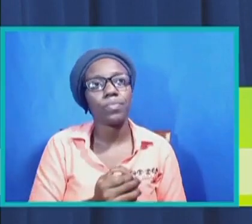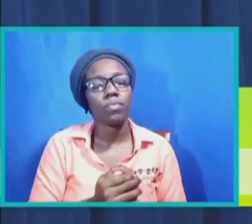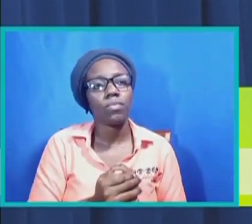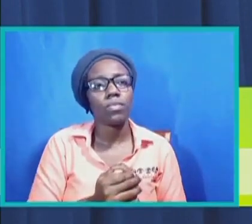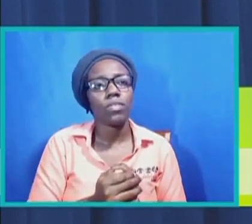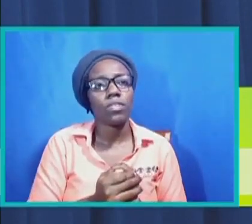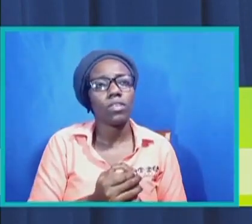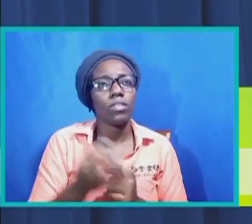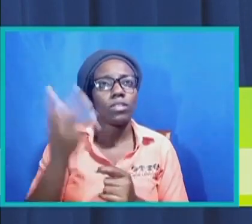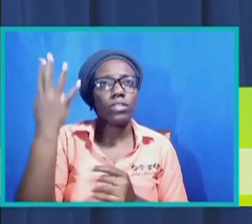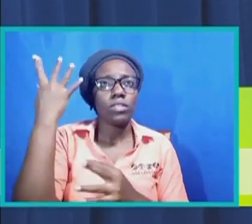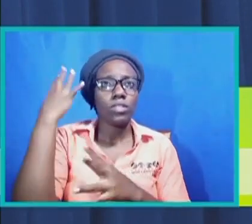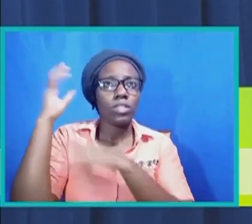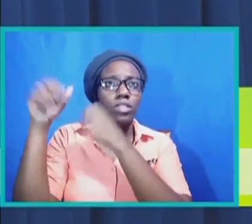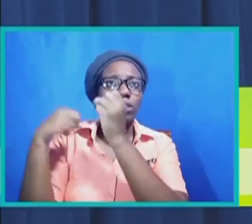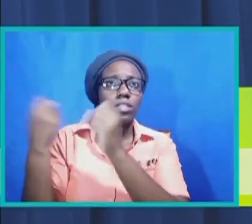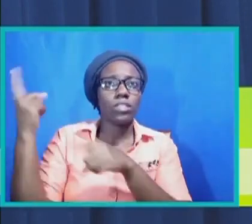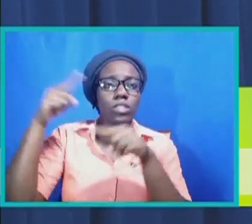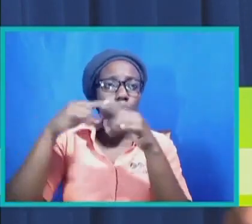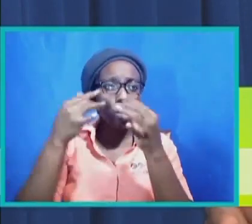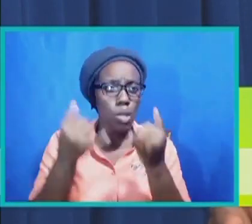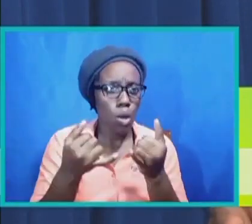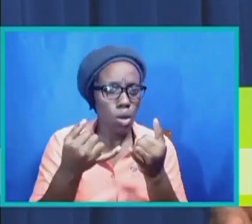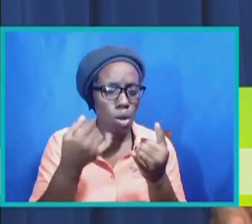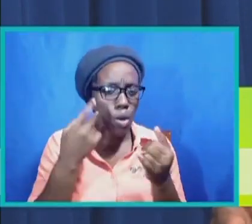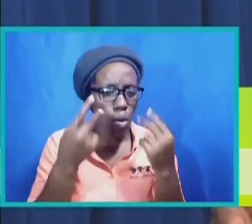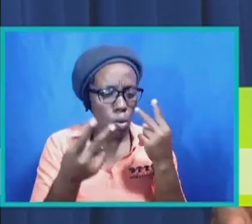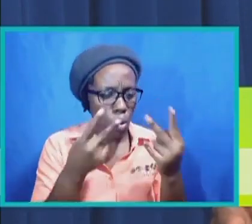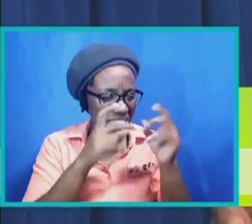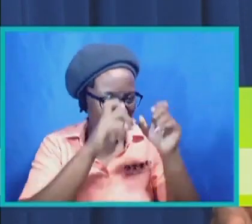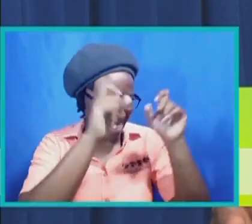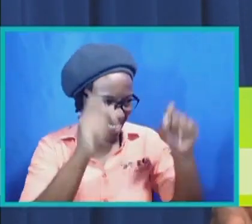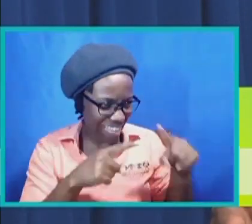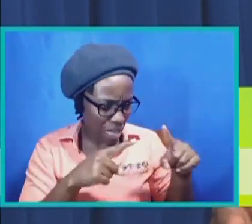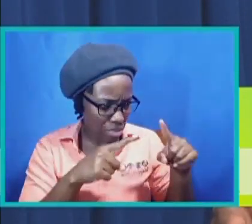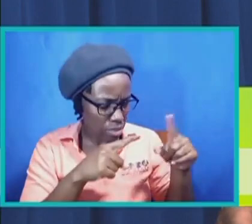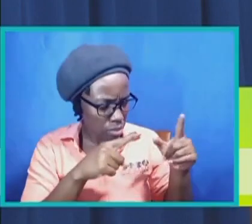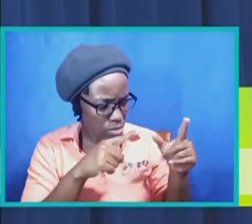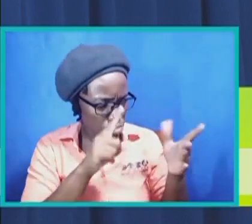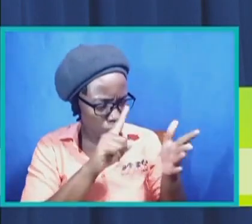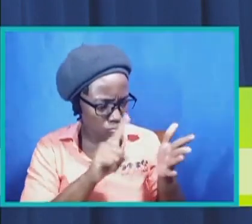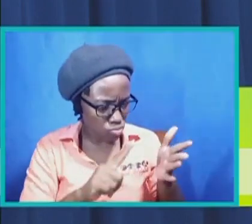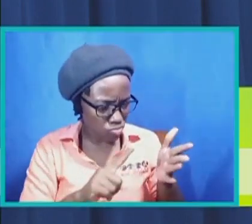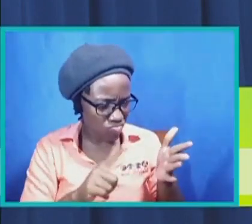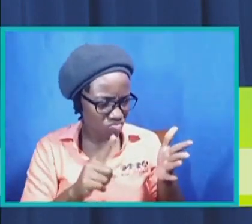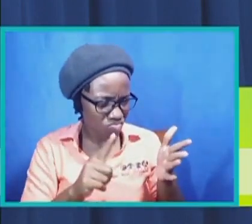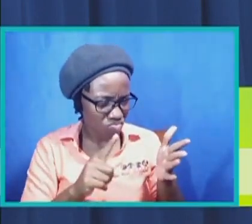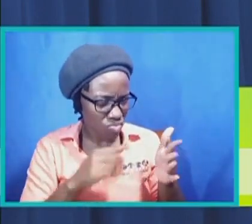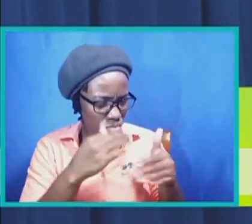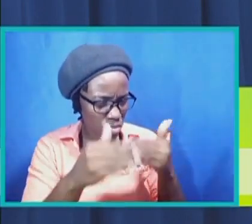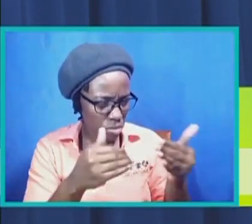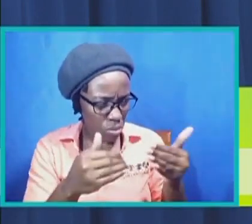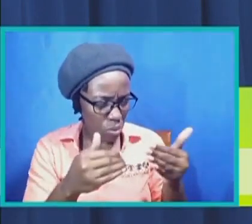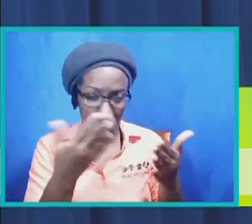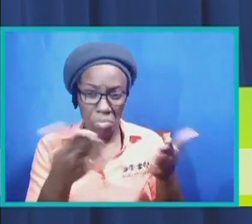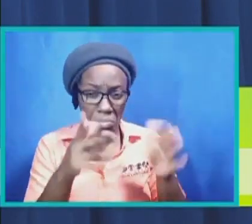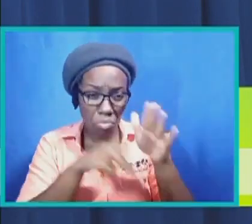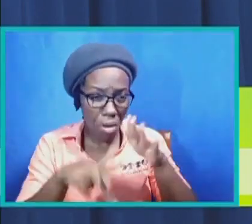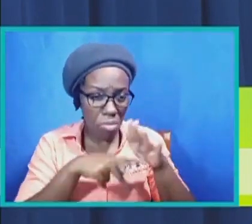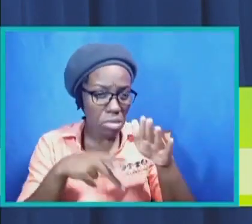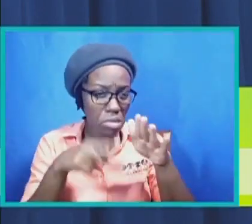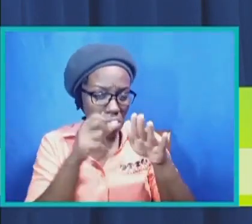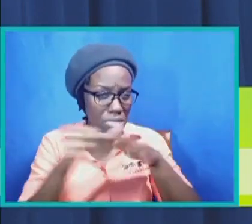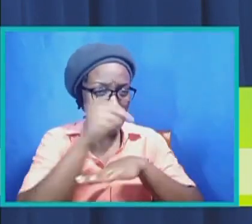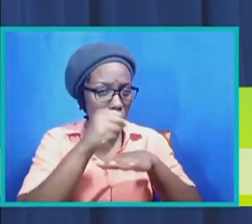look at results and the students who are performing at the top, whether it's at the secondary level or the primary level, you find